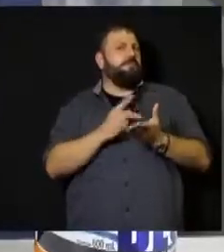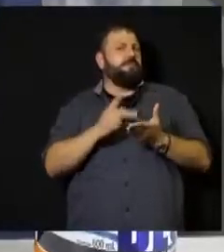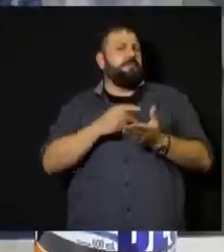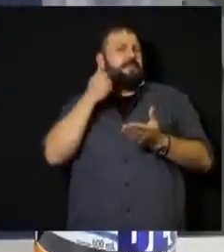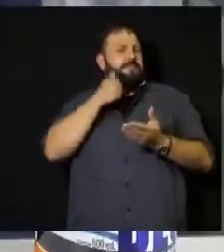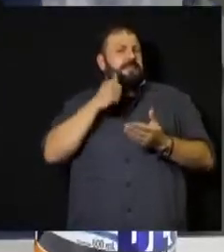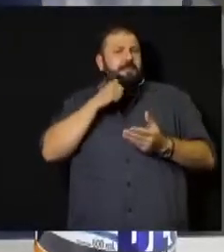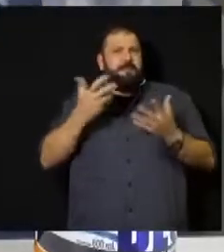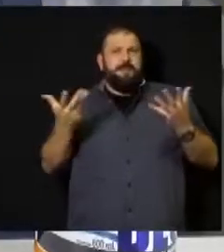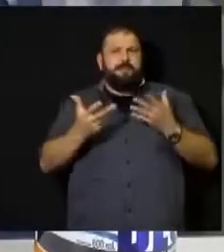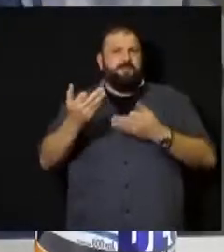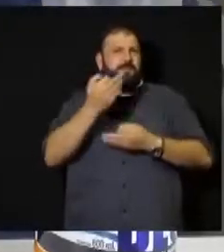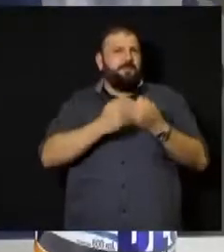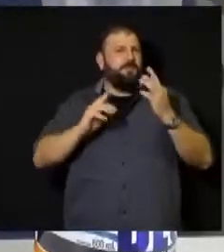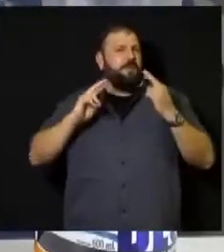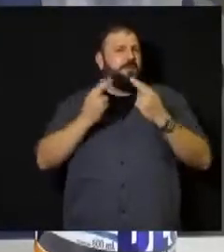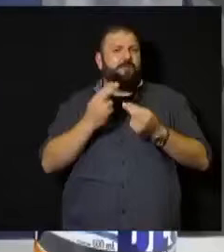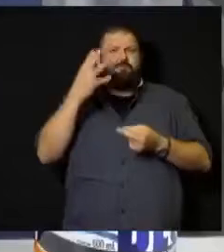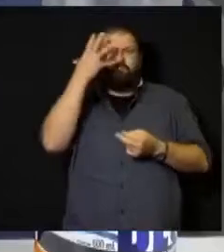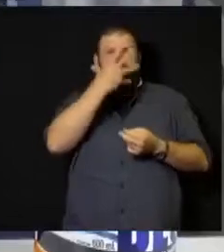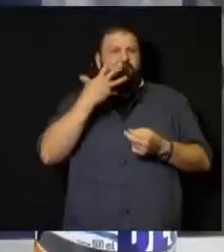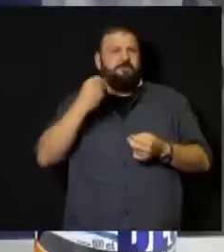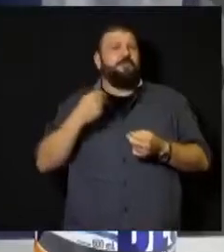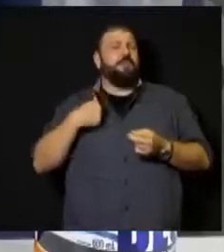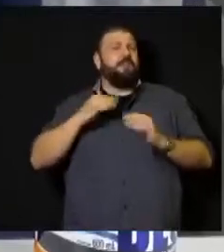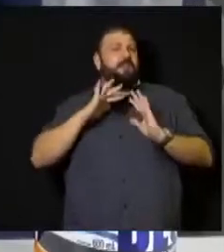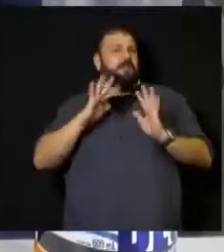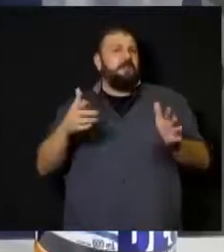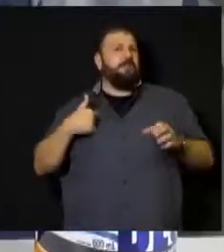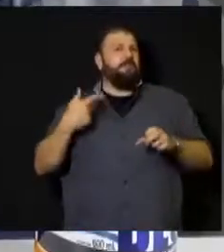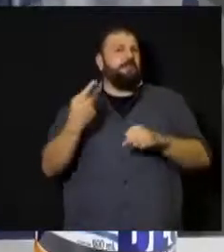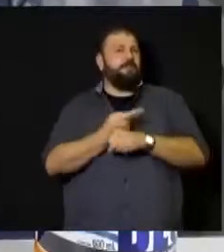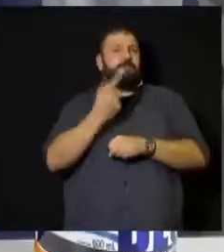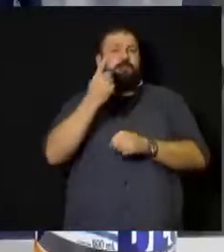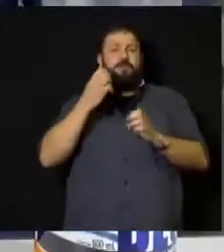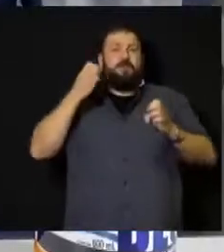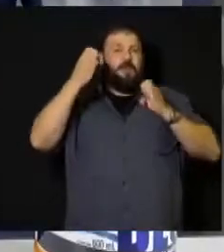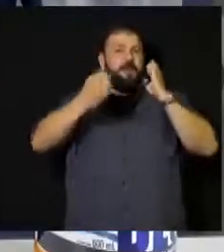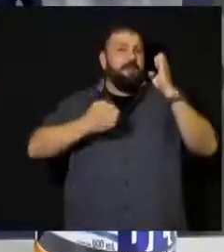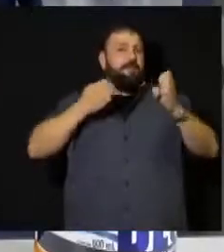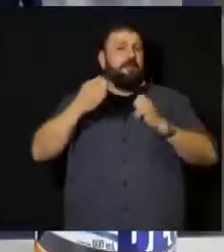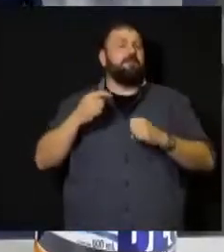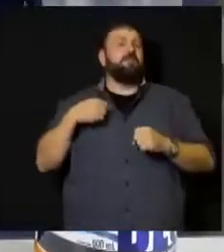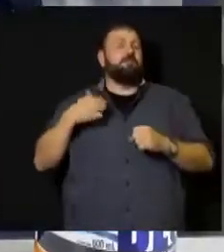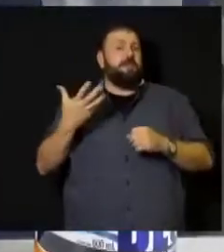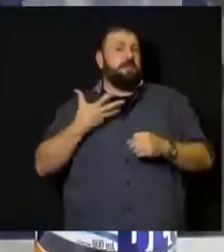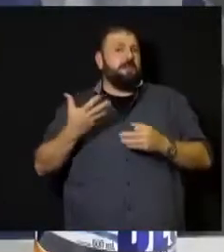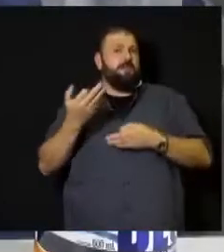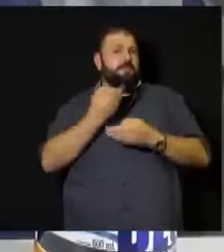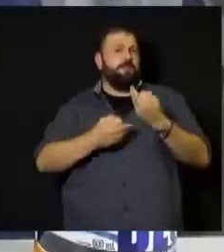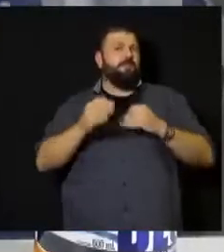meeting because many times what we talk about in the meetings is wonderful. Something that happened to me is that in an event